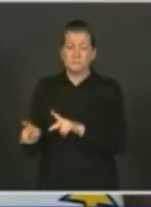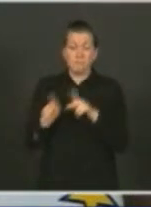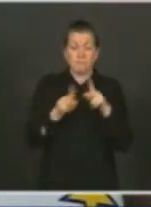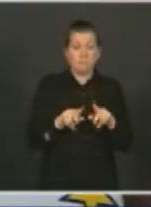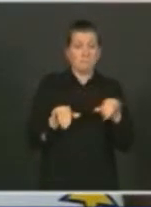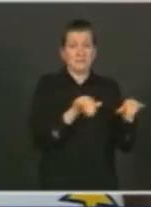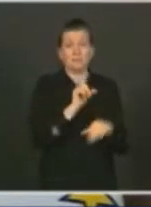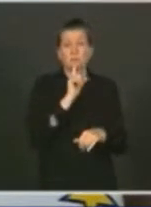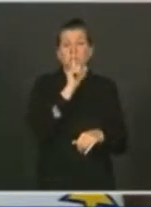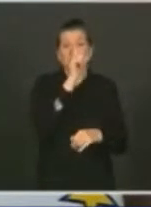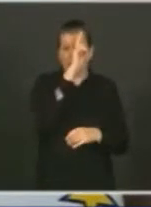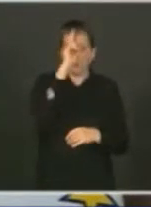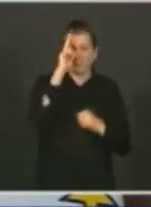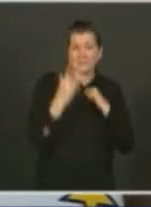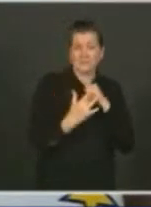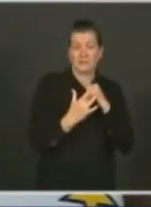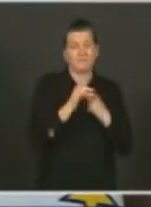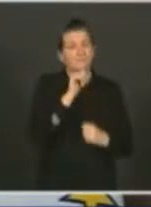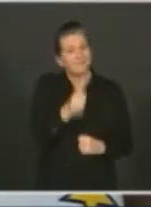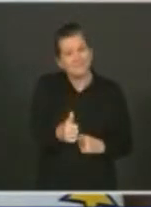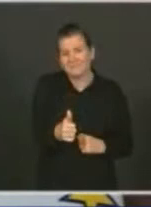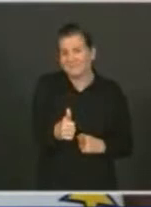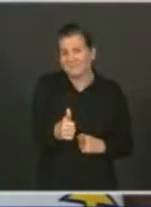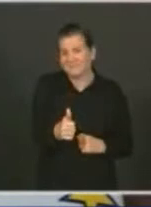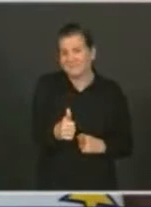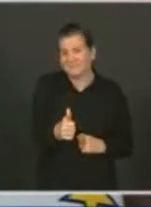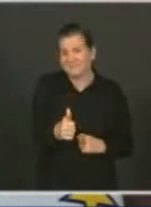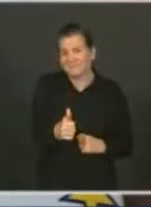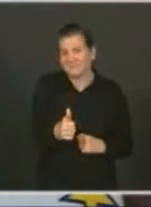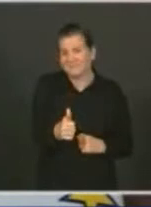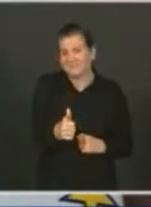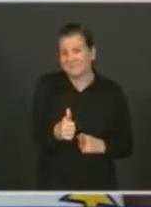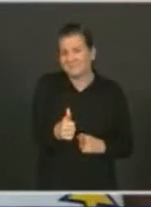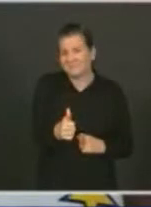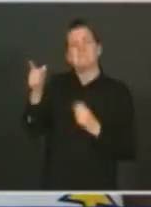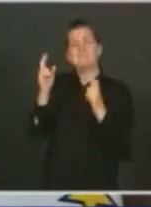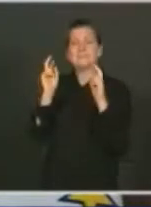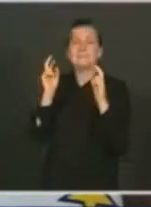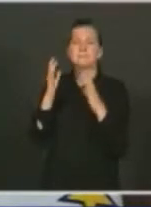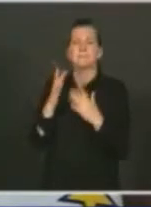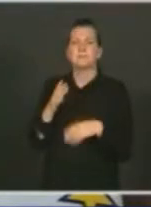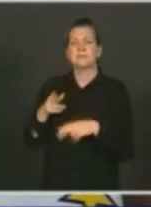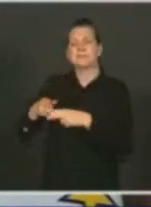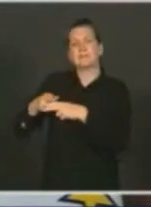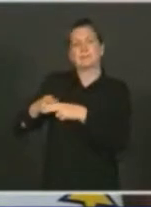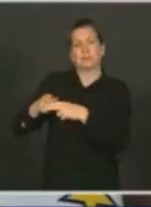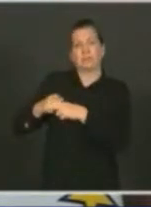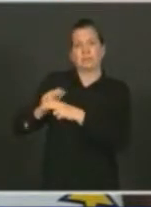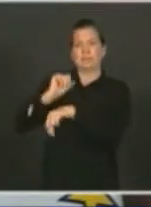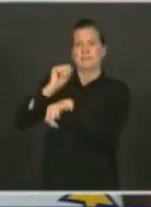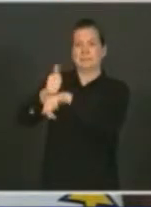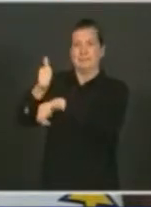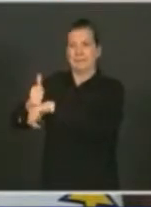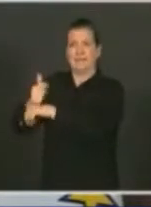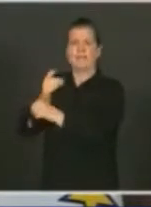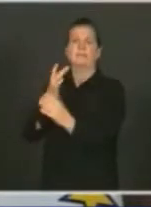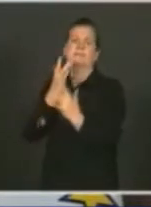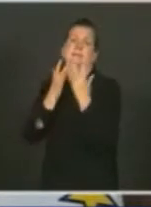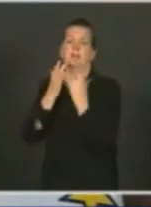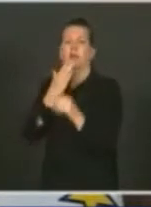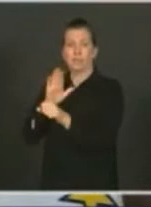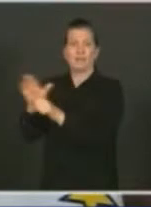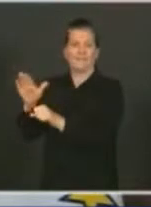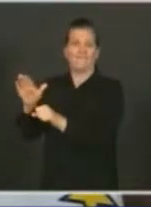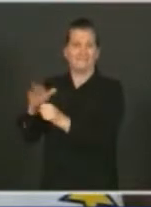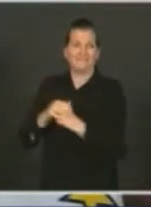In the coming days, the Department of Health are going to be working with our hospitals and nursing homes to stand up a healthcare coordination center, which